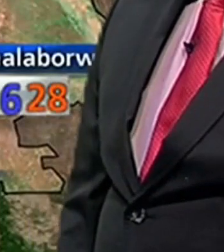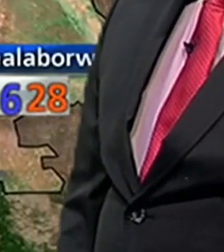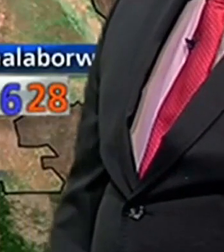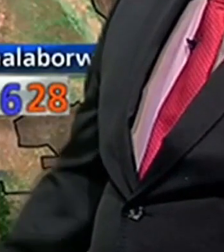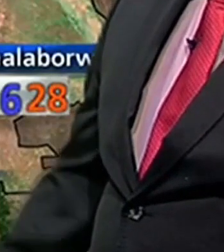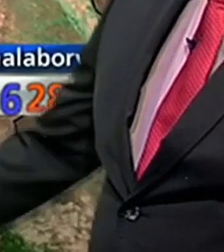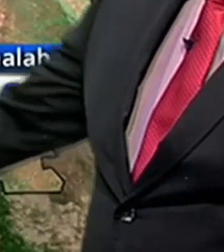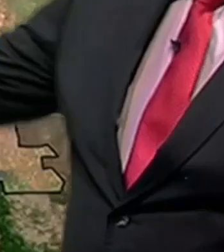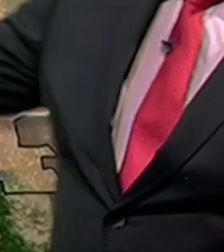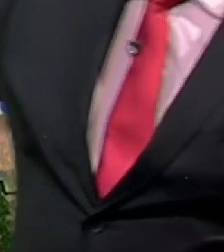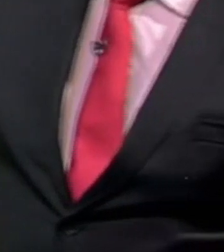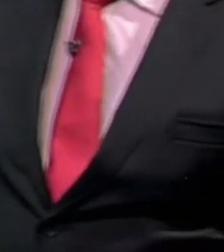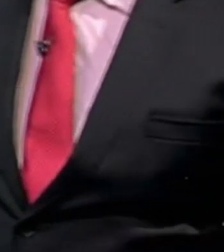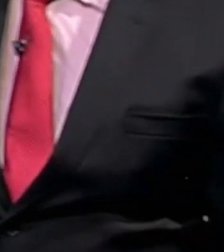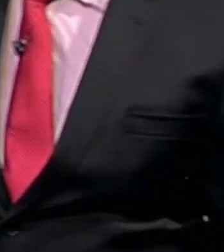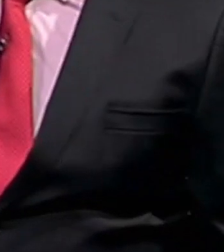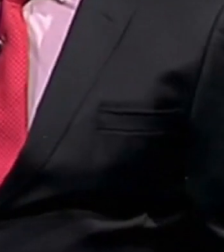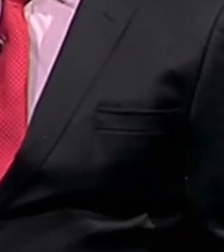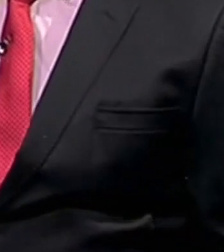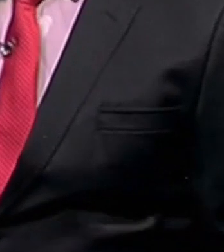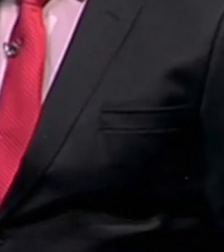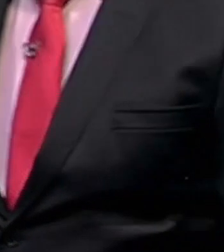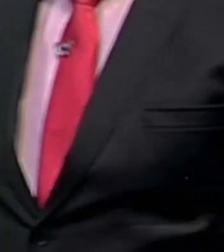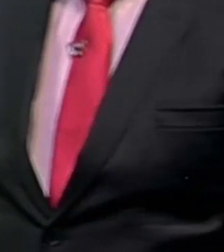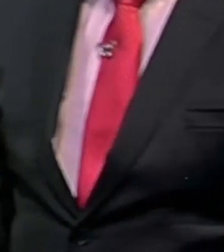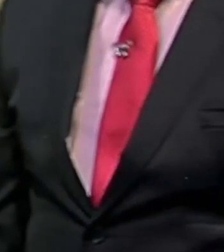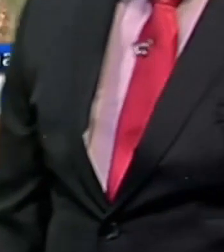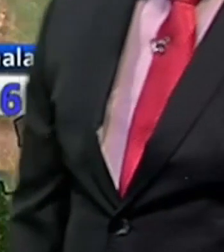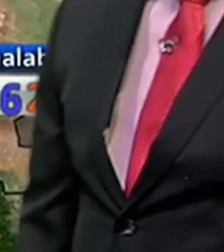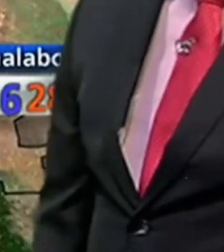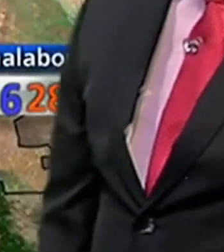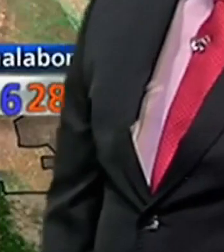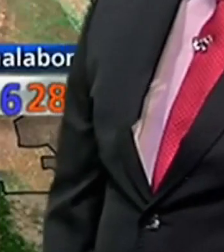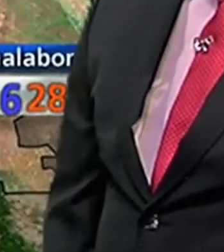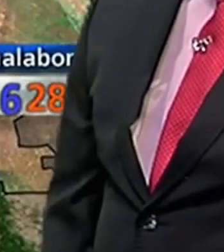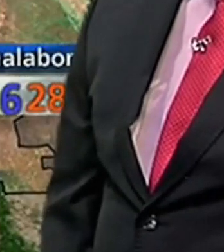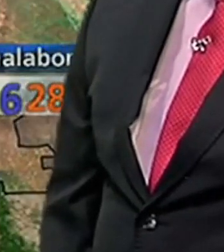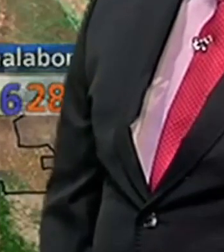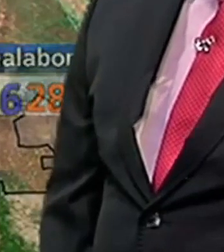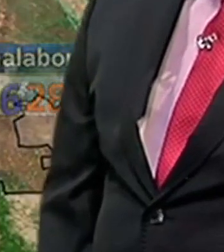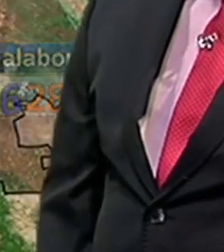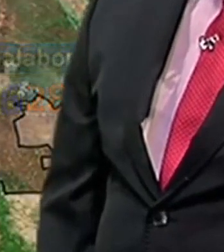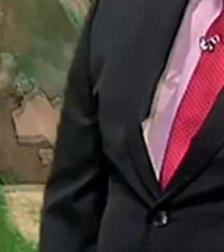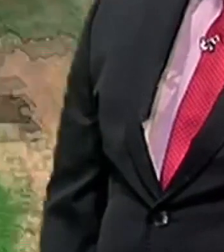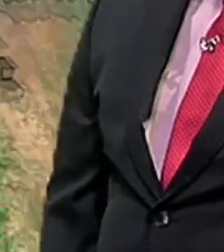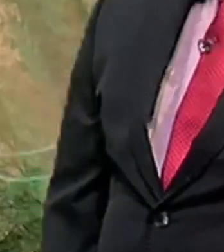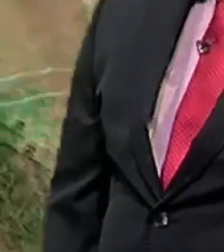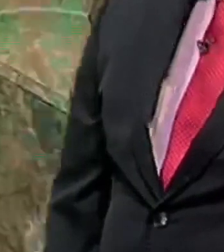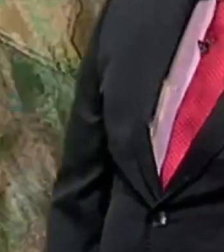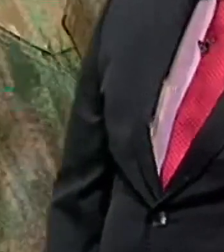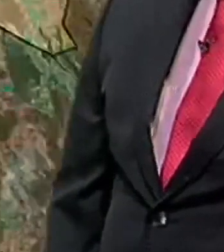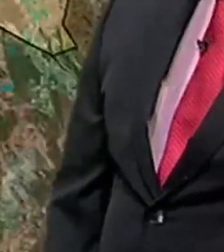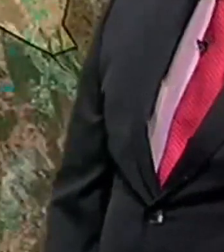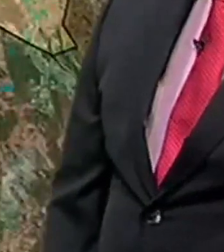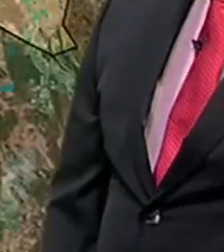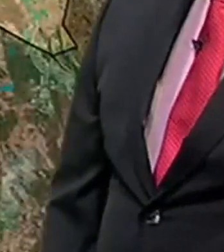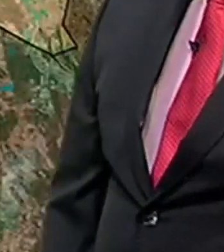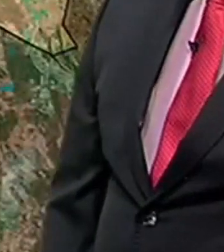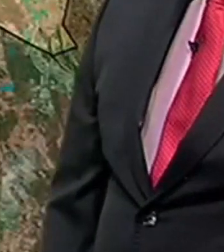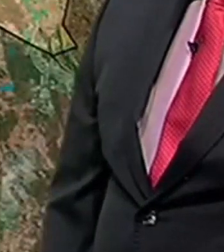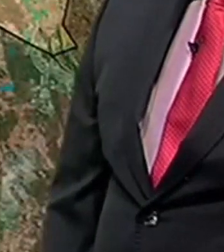haholo tla fela mashwa mararo ka mane ka lephalle e ka Stal hona Tabatzimbi ndele mono ha re shibile di baka tse ding ho tla no futhumala le teng ha re shebile ka re